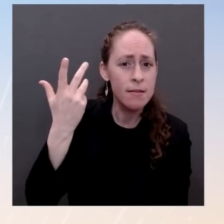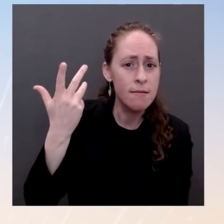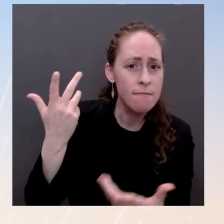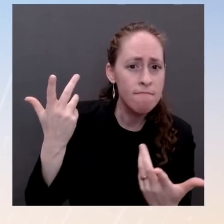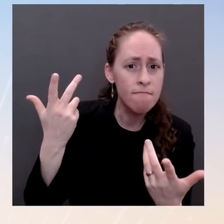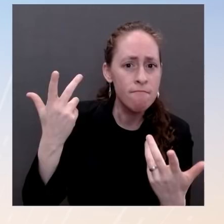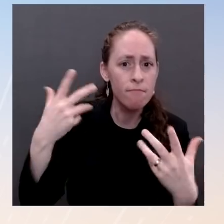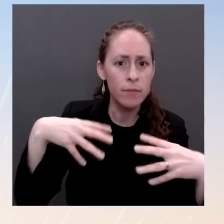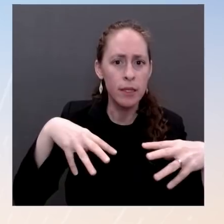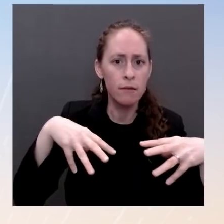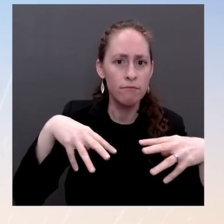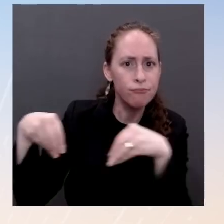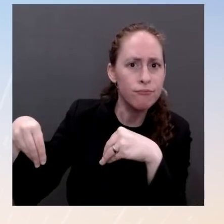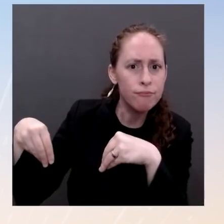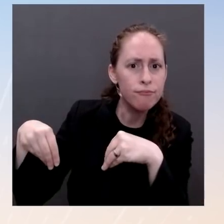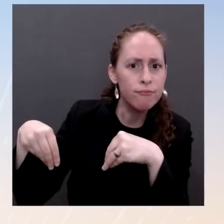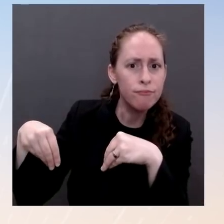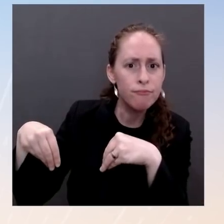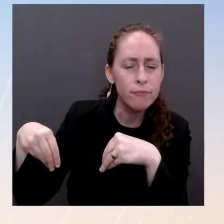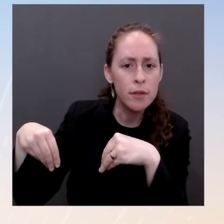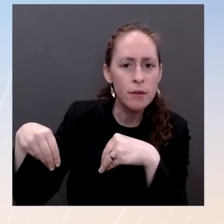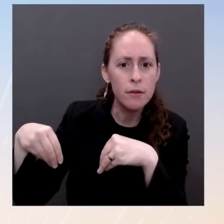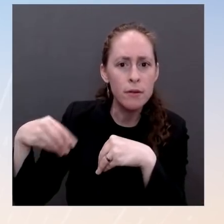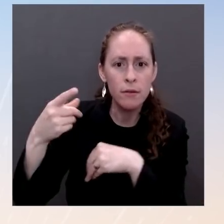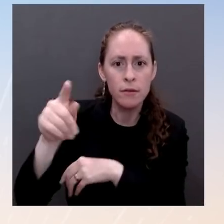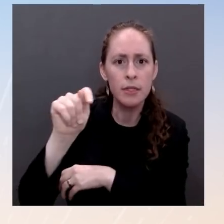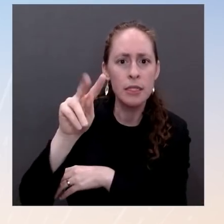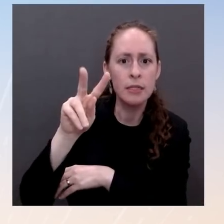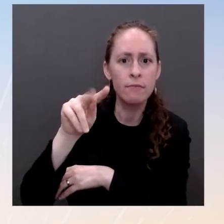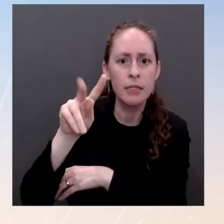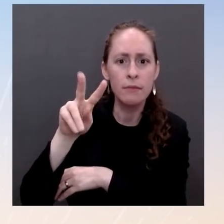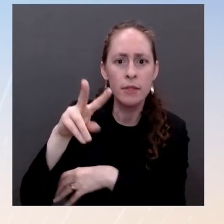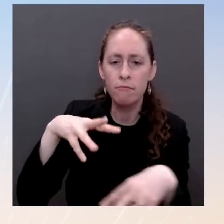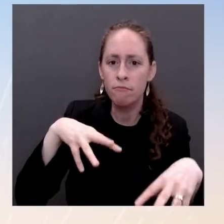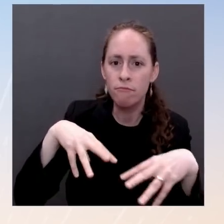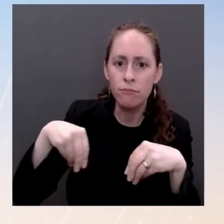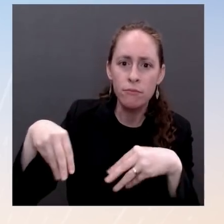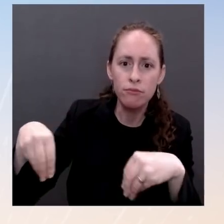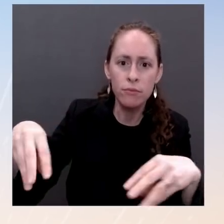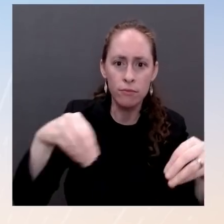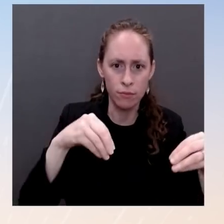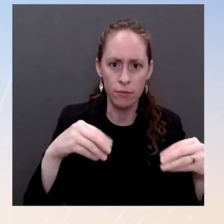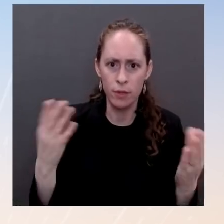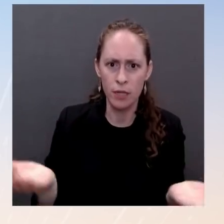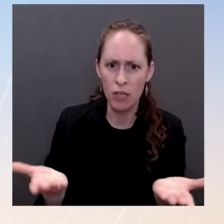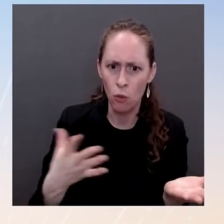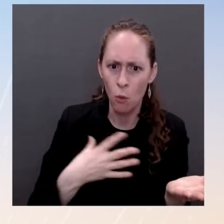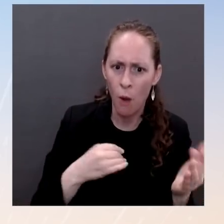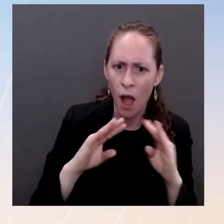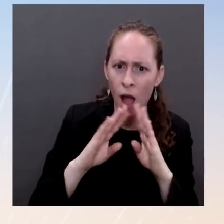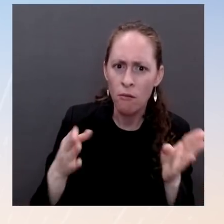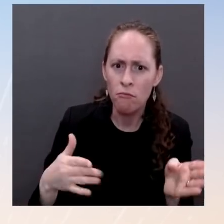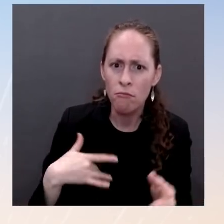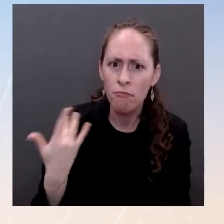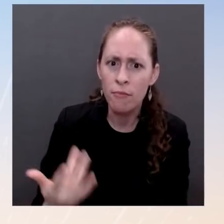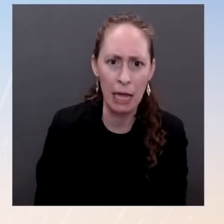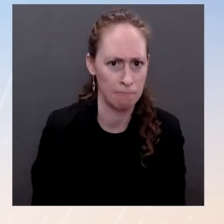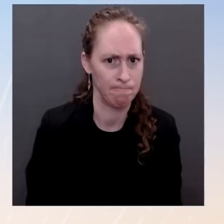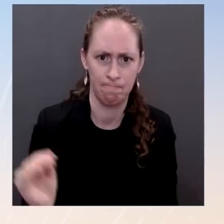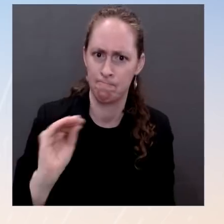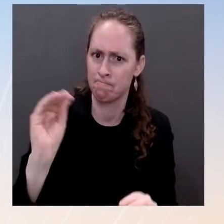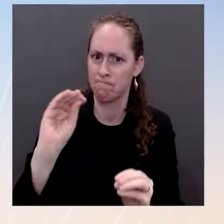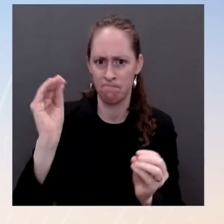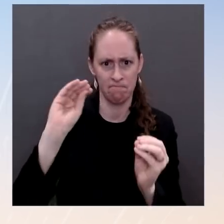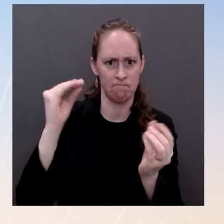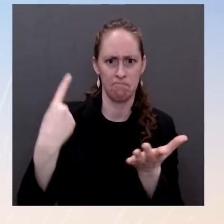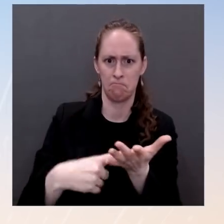president's remarks. It was a very inconvenient time, I will just note, for all of you and for us. I don't have any assessment of that, okay. No. Or, yes. And does the